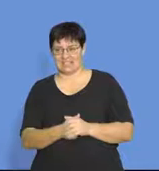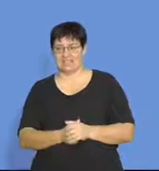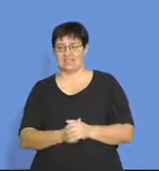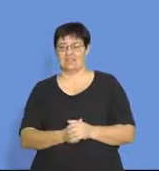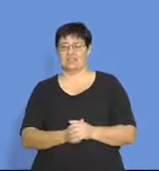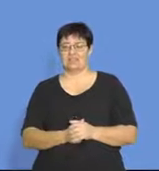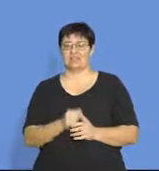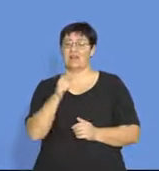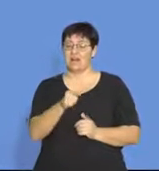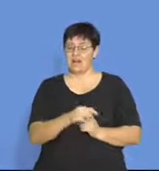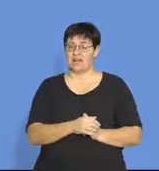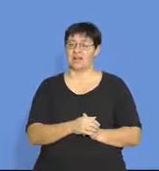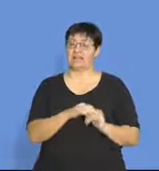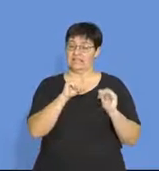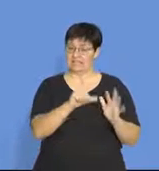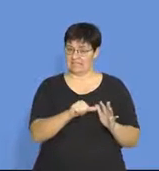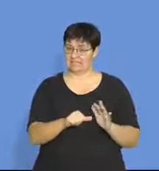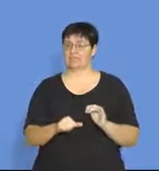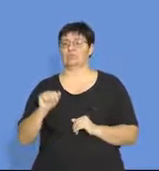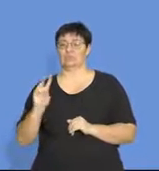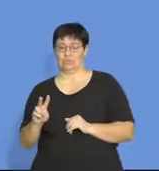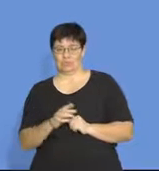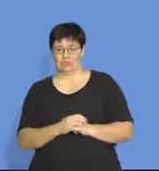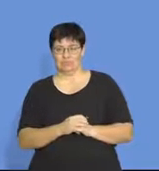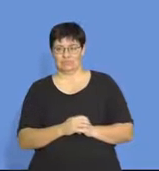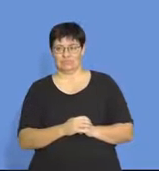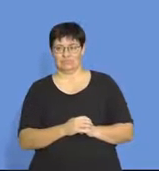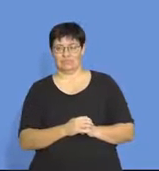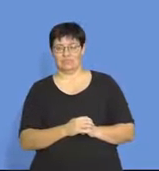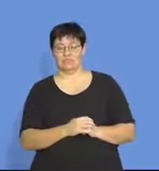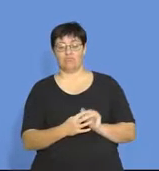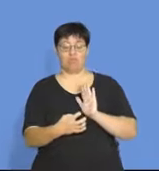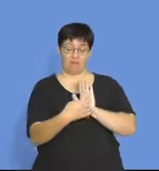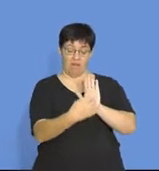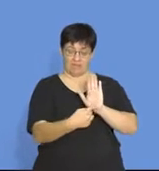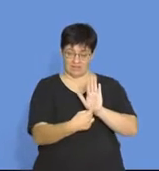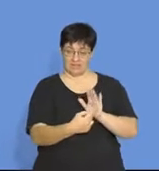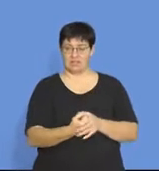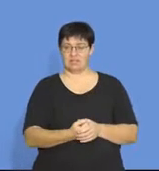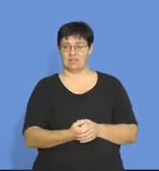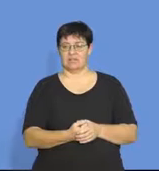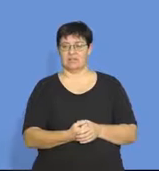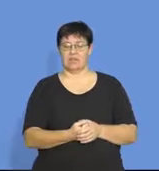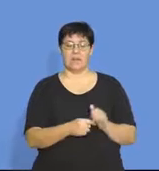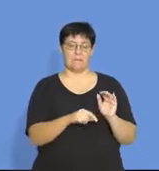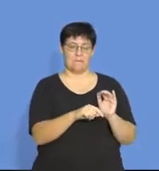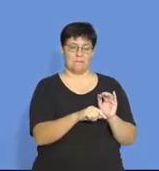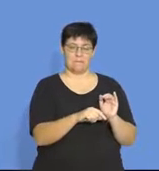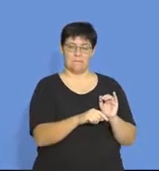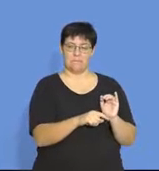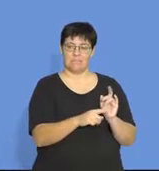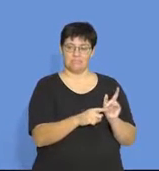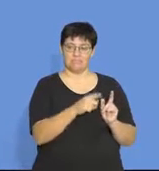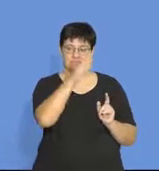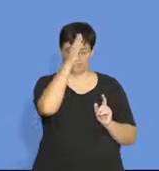6, and this is 6 and 2. So on the graph, it will then look something like